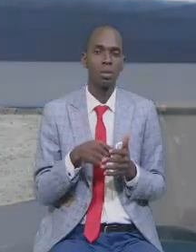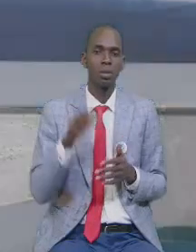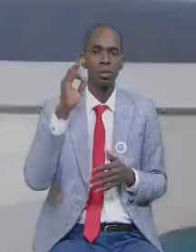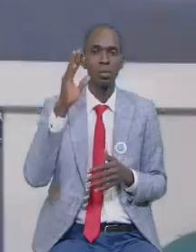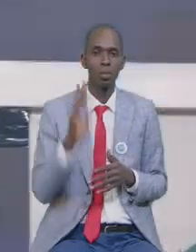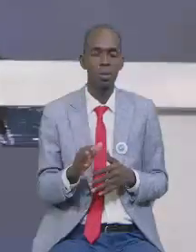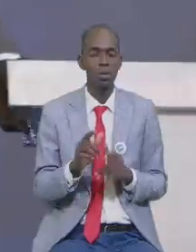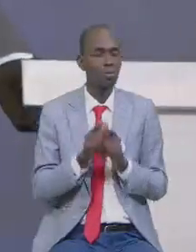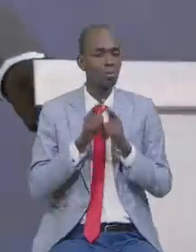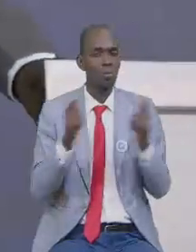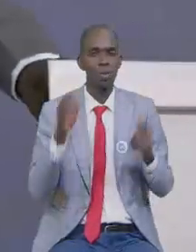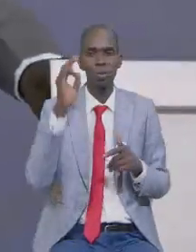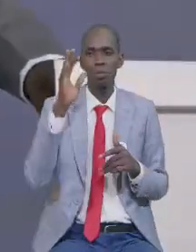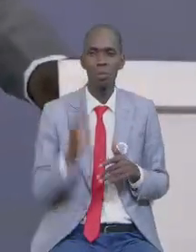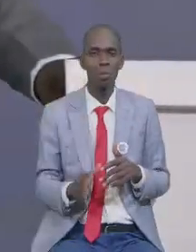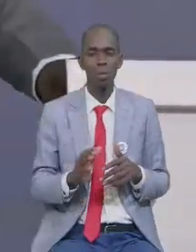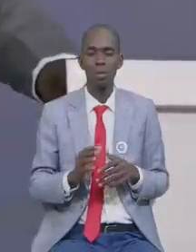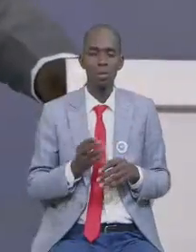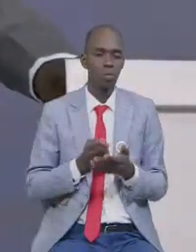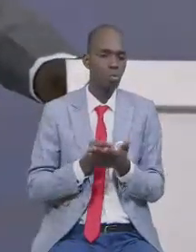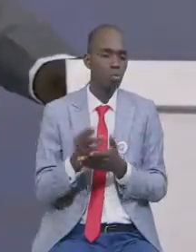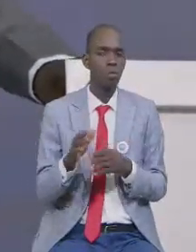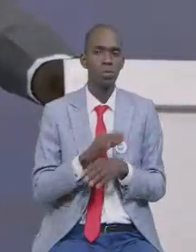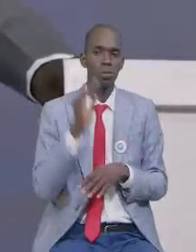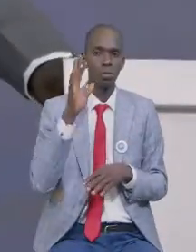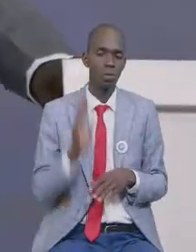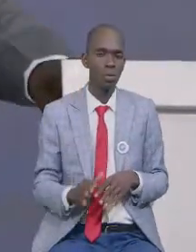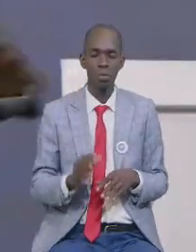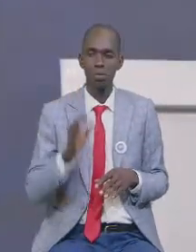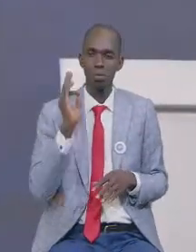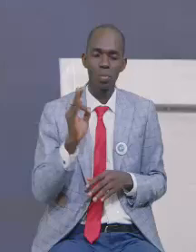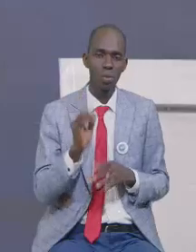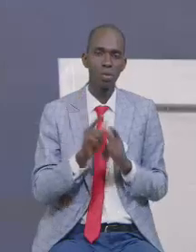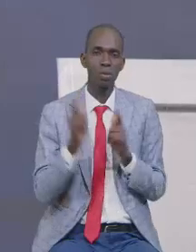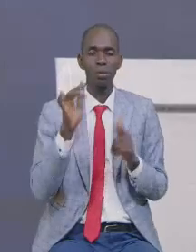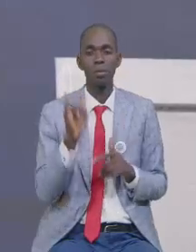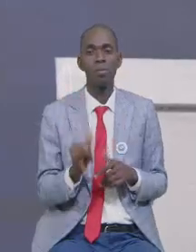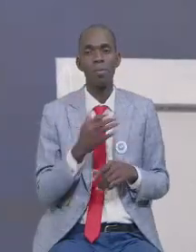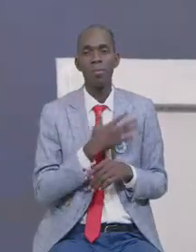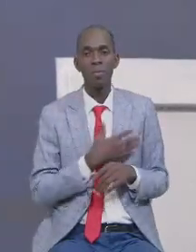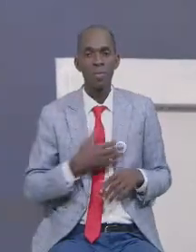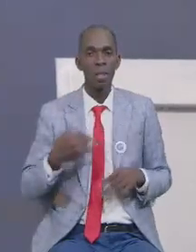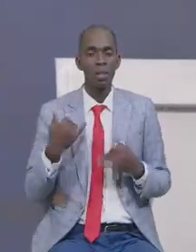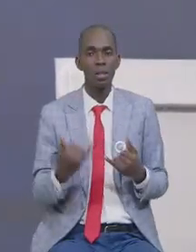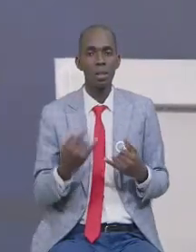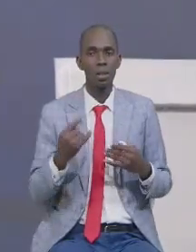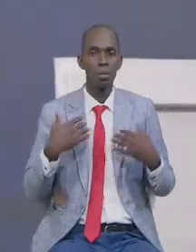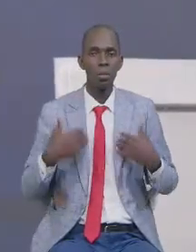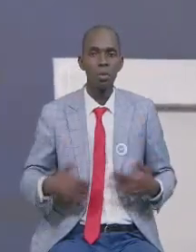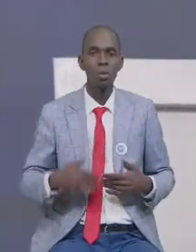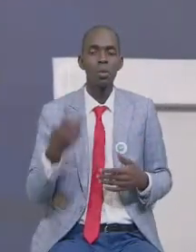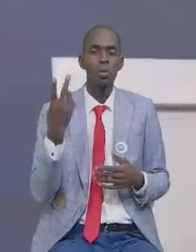dynamic, forceful, truthful, penetrating, but then his body was